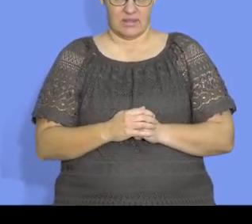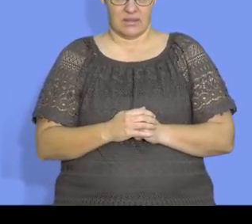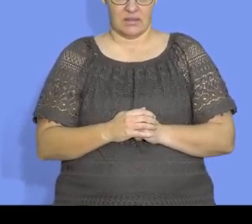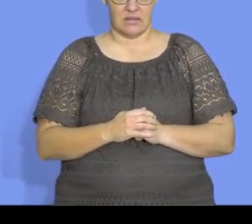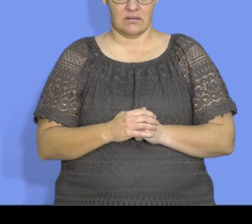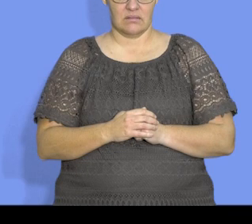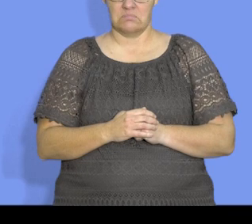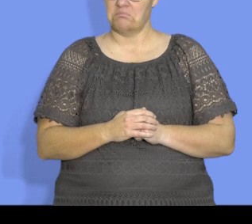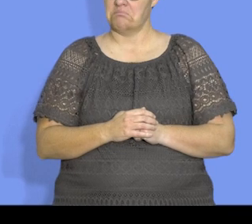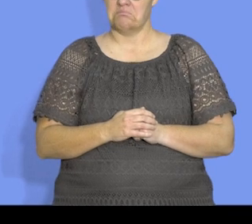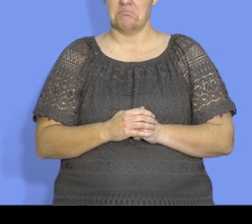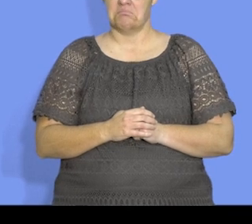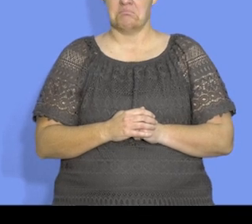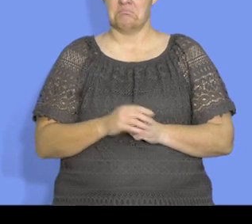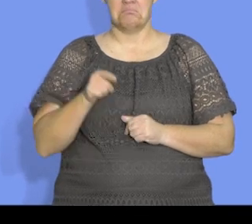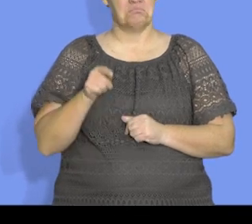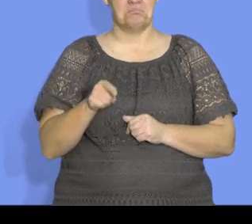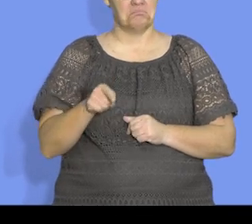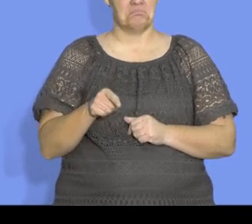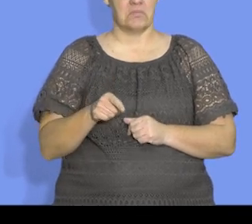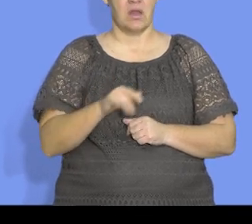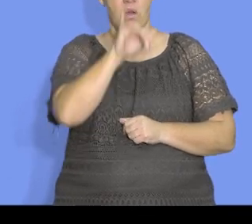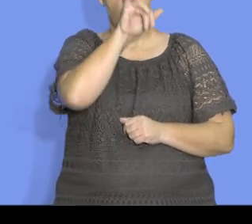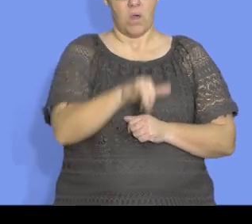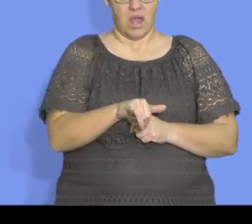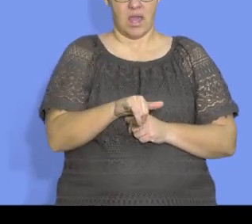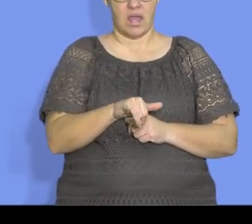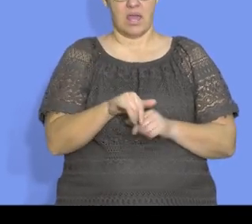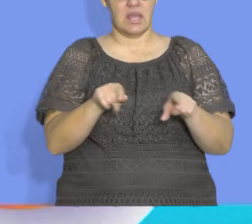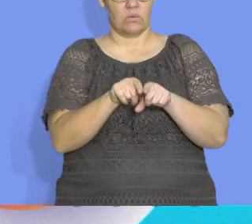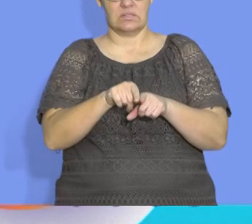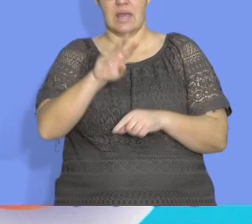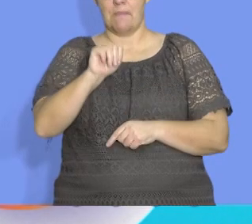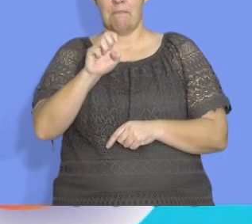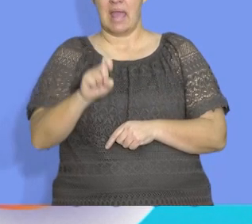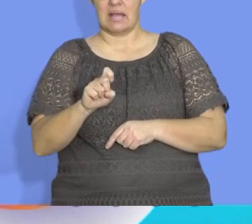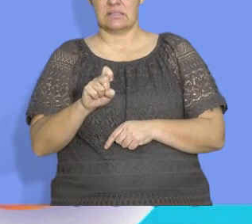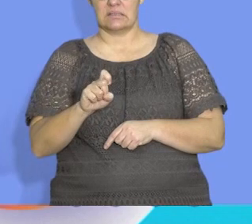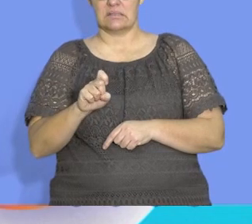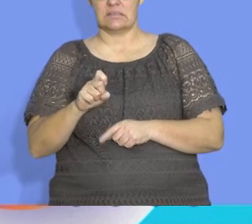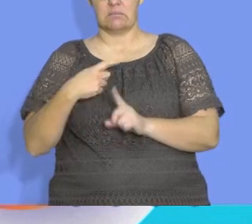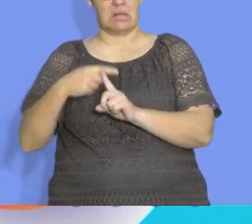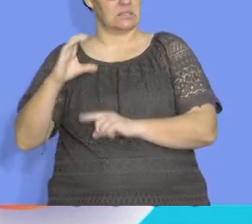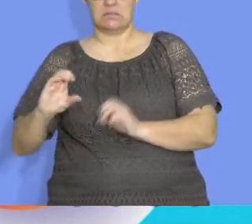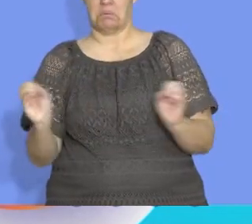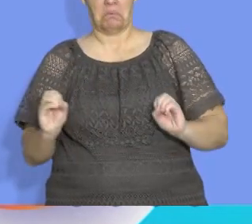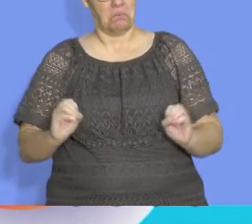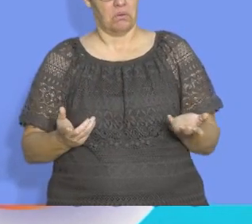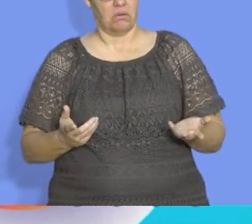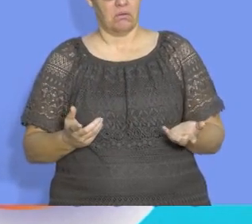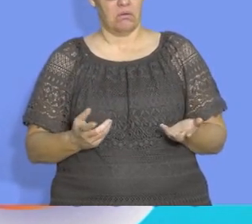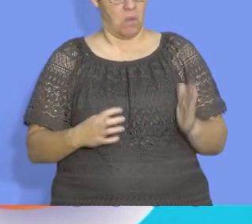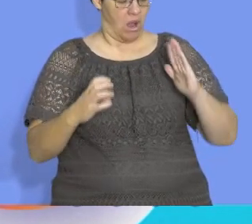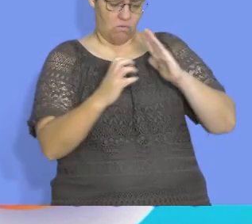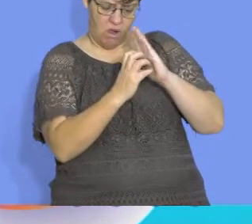this isn't in the form of y equals mx plus c. It's not in the form of y equals mx plus c. Even though